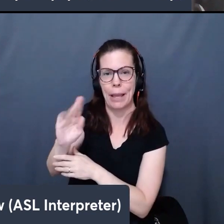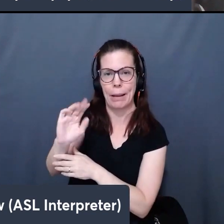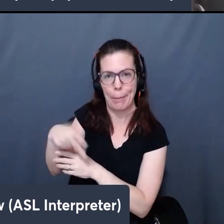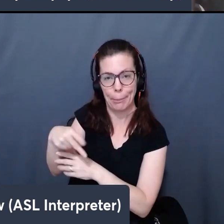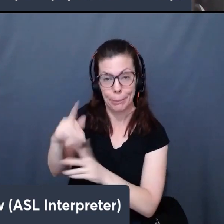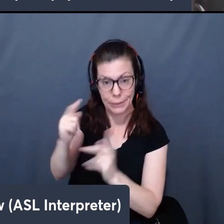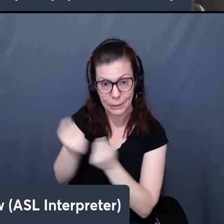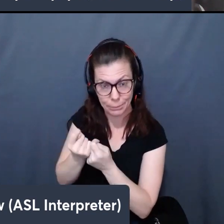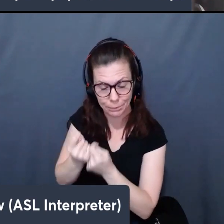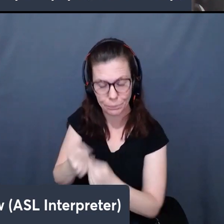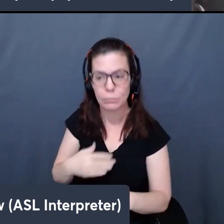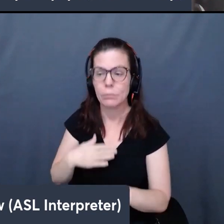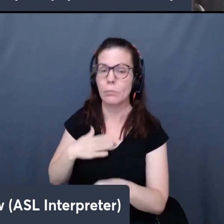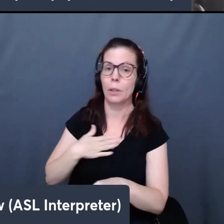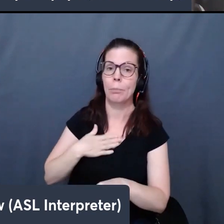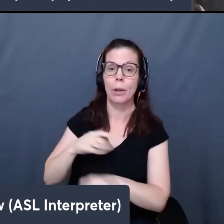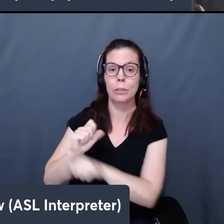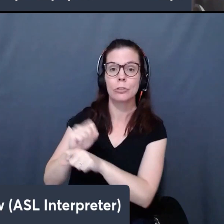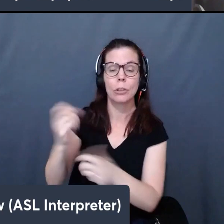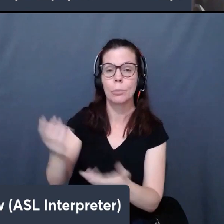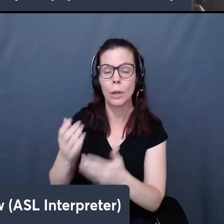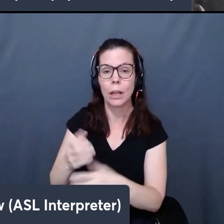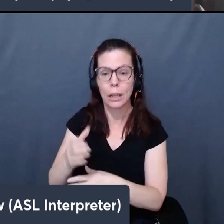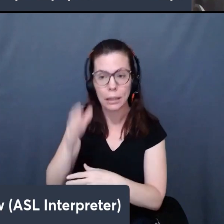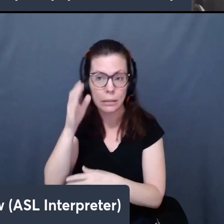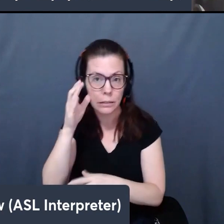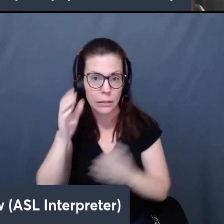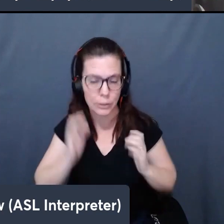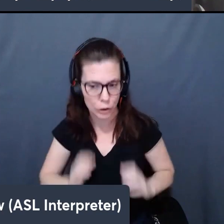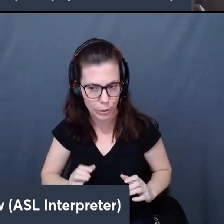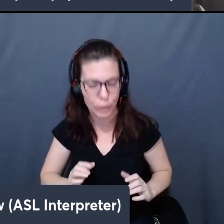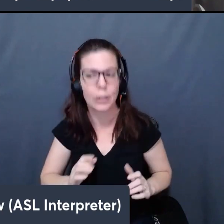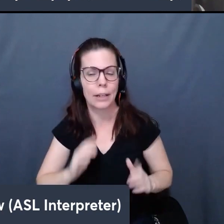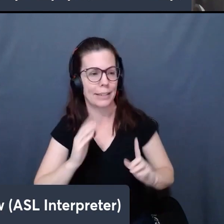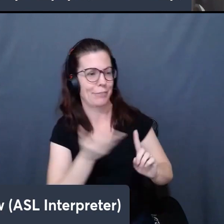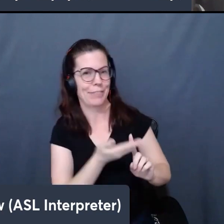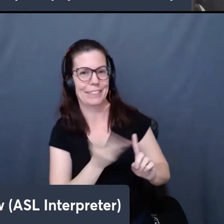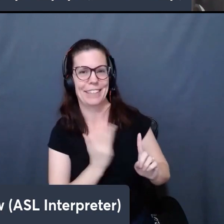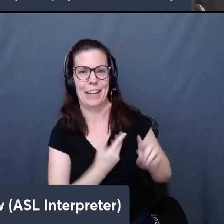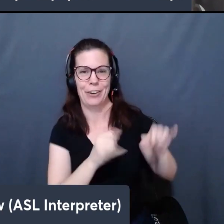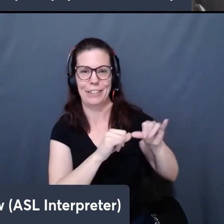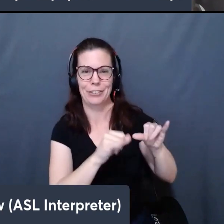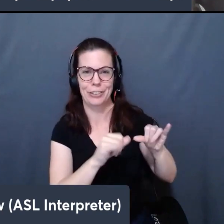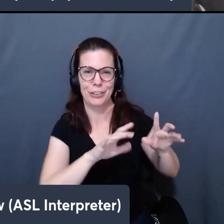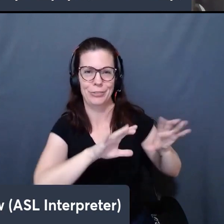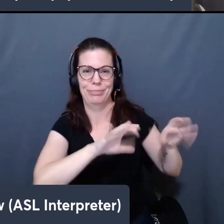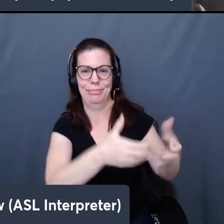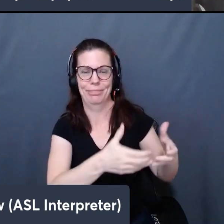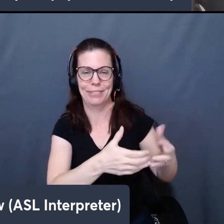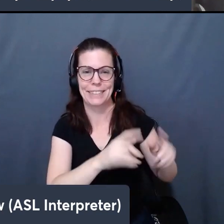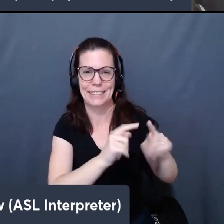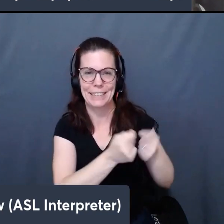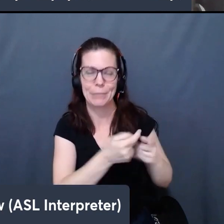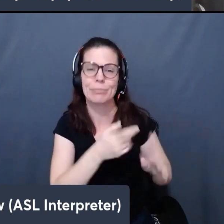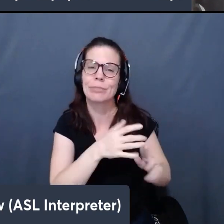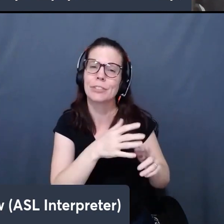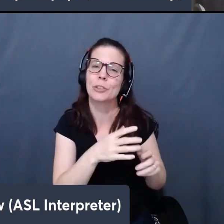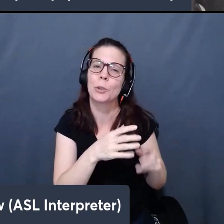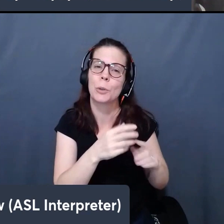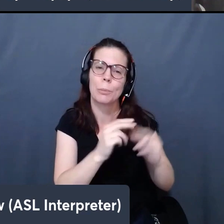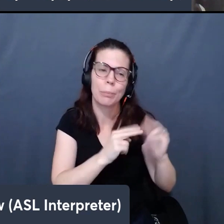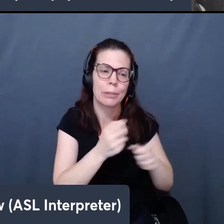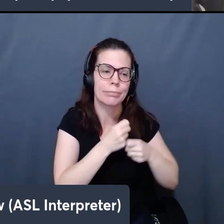job is to listen to customers and then convince our engineering team to build backup solutions that can help